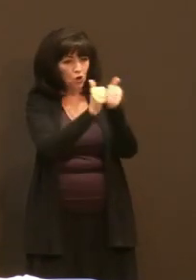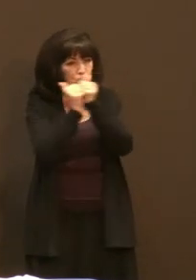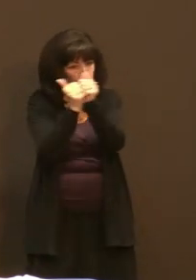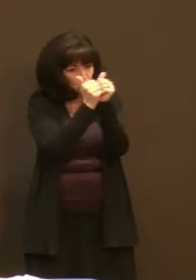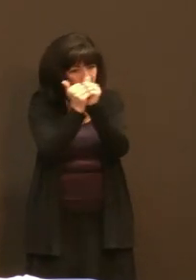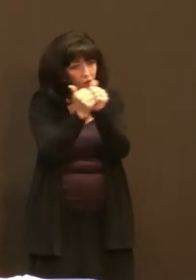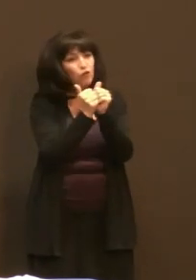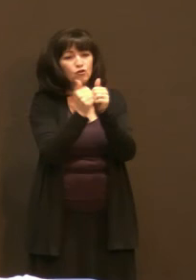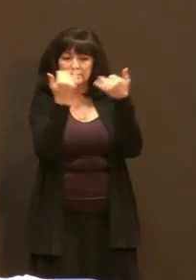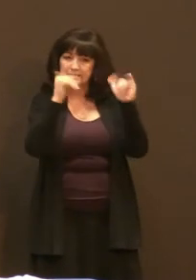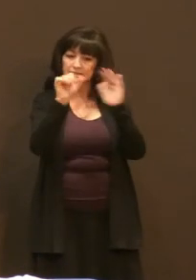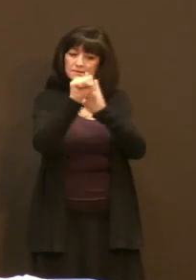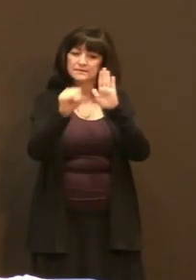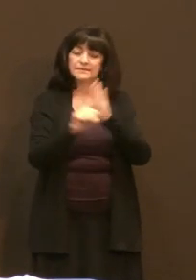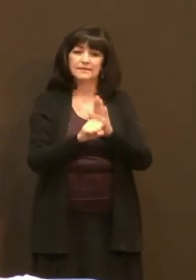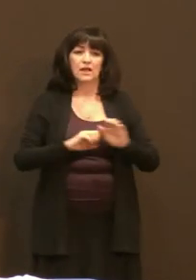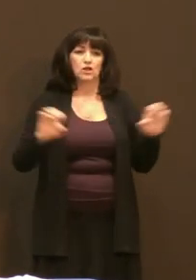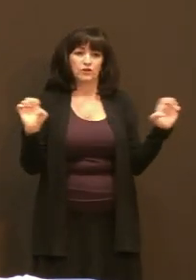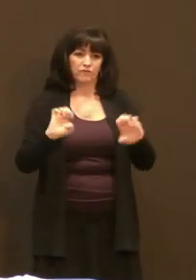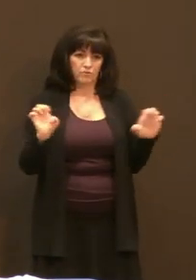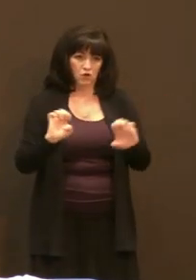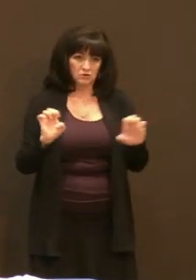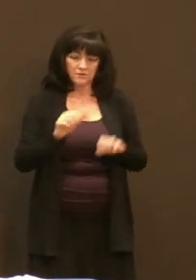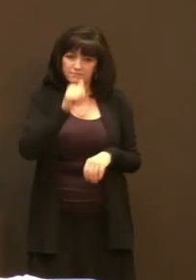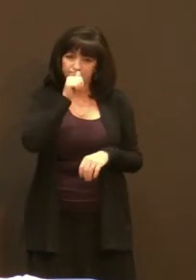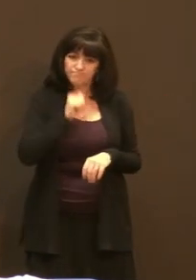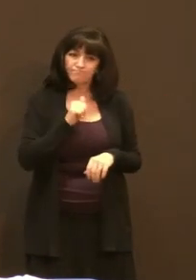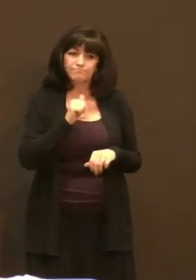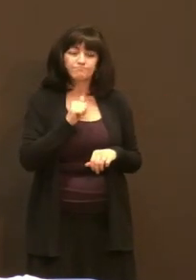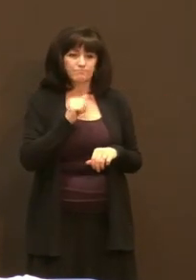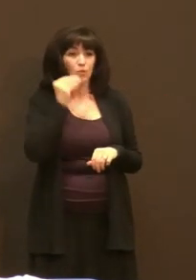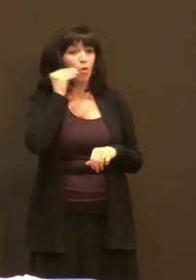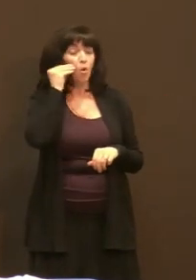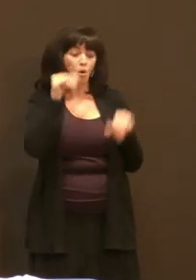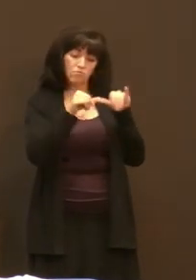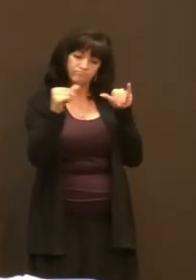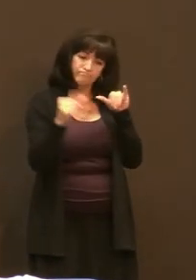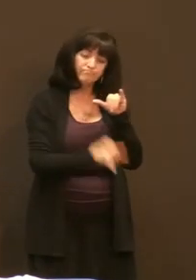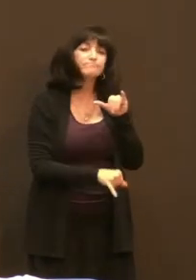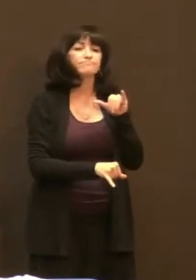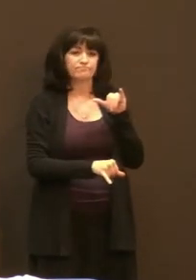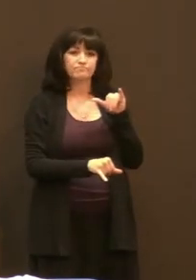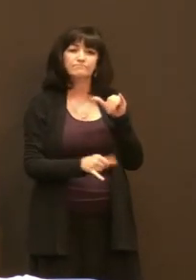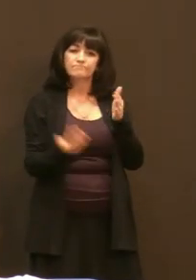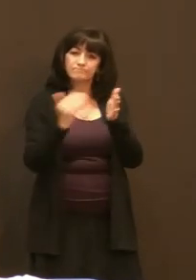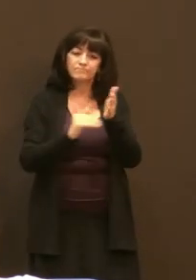state of emergency in Delaware. Stay at home, practice basic hygiene, protect your neighbors.